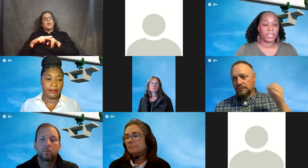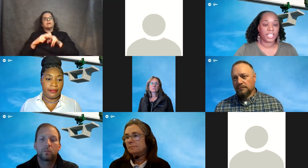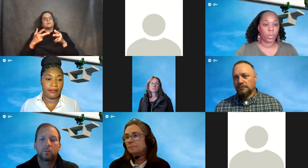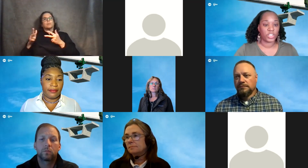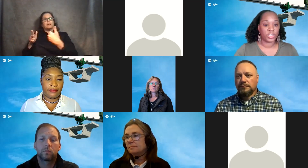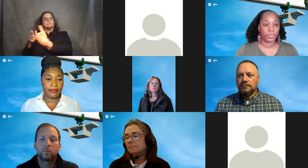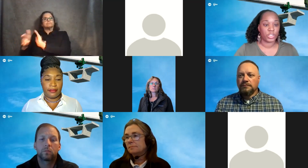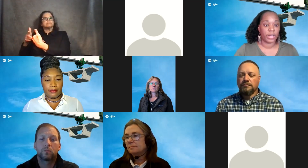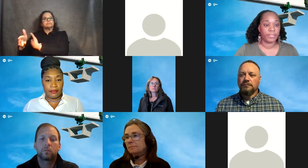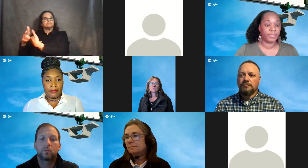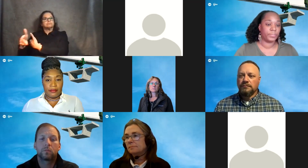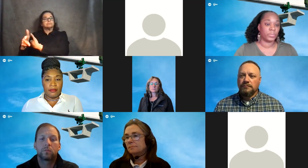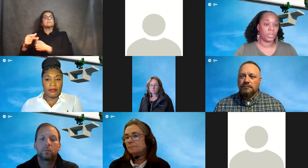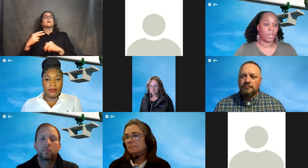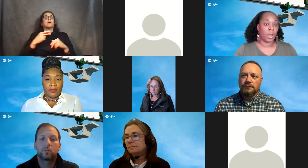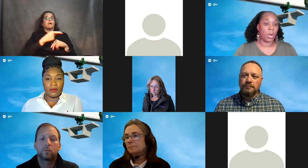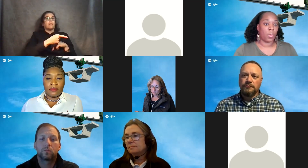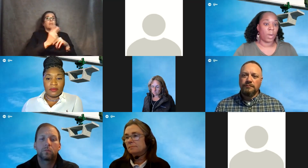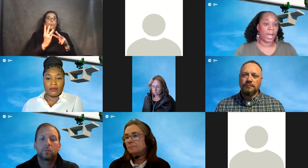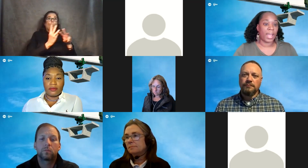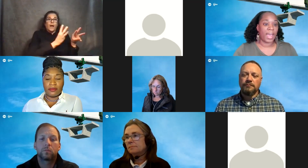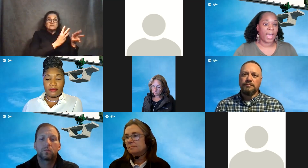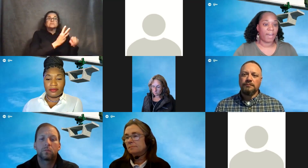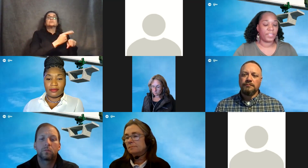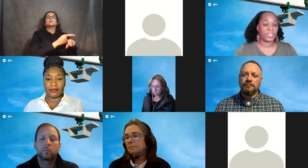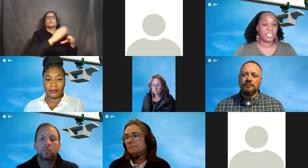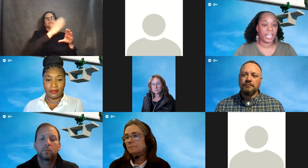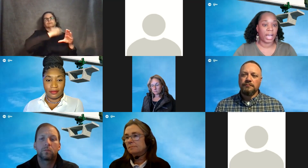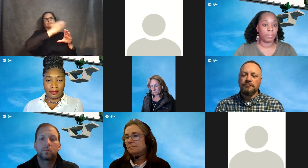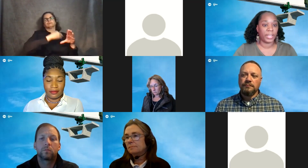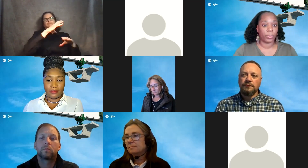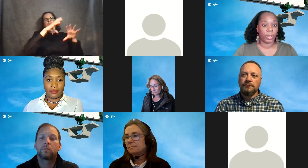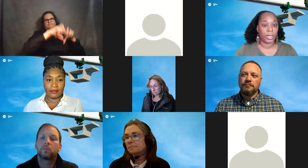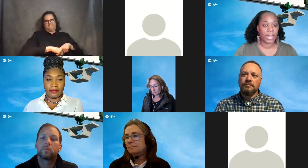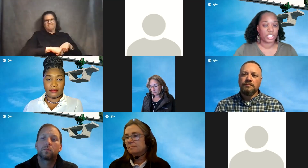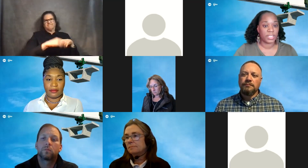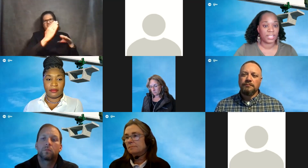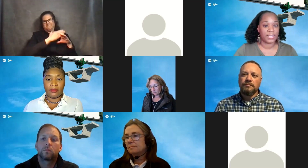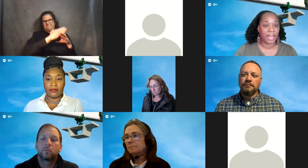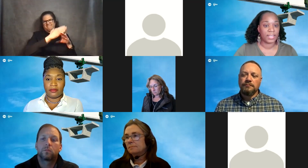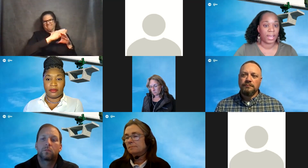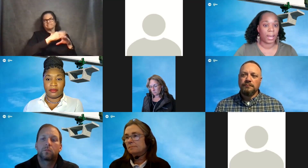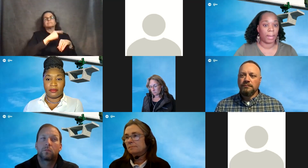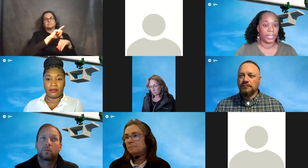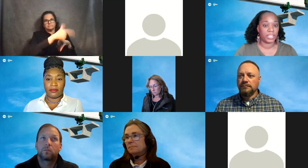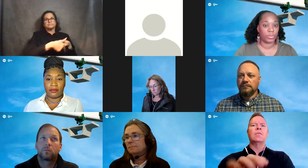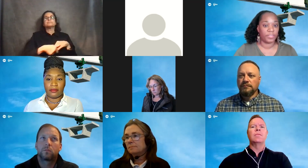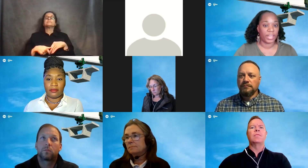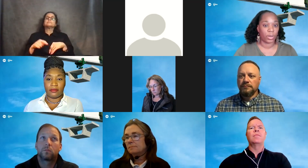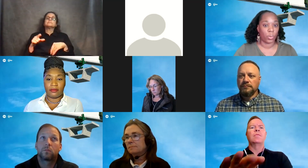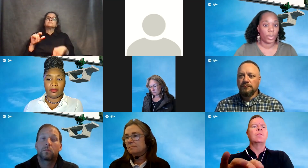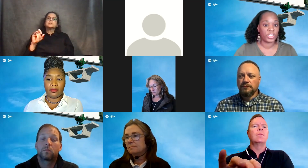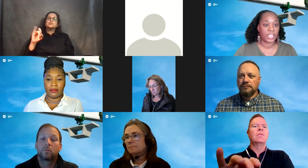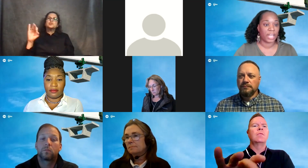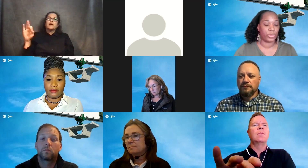The next question is for Jeff. Why have the CTA automated rail announcements not yet updated to